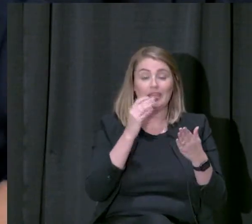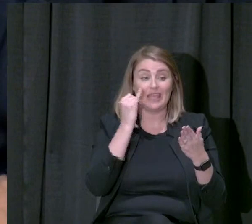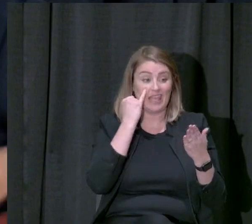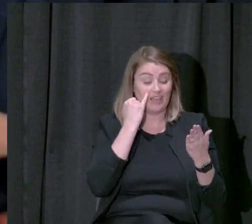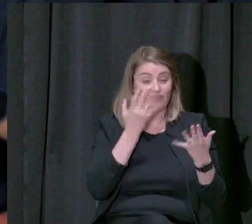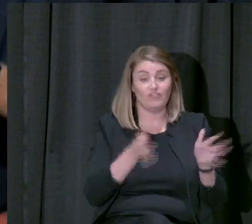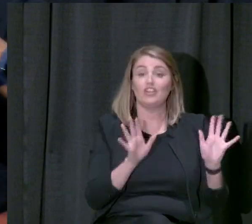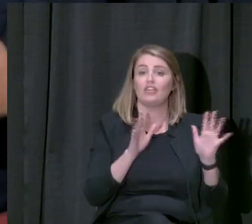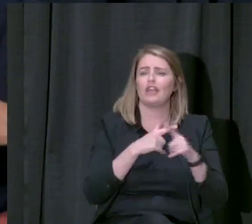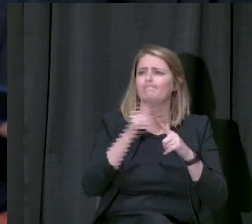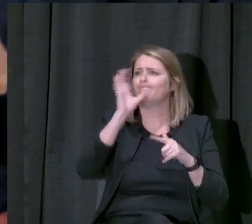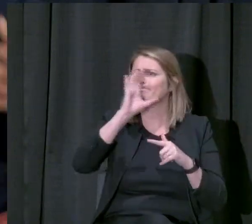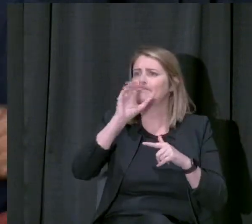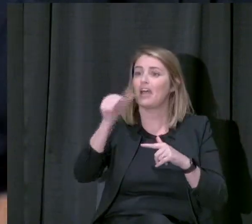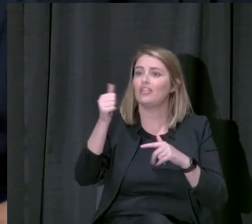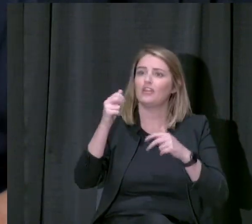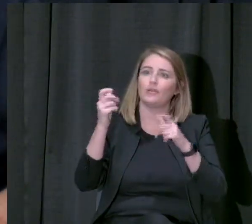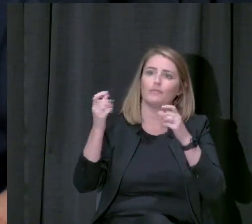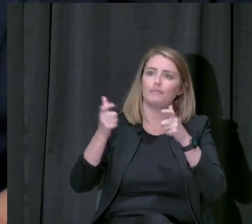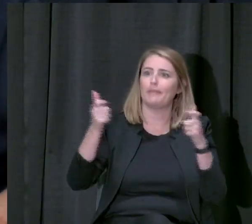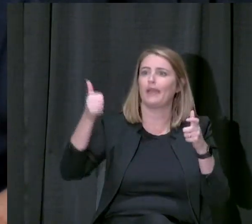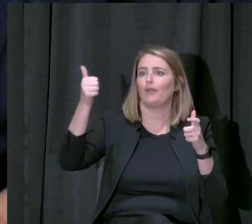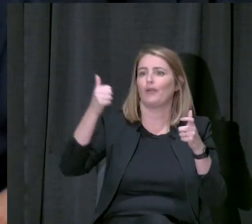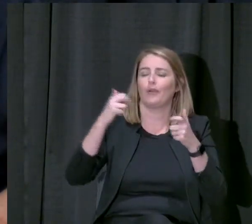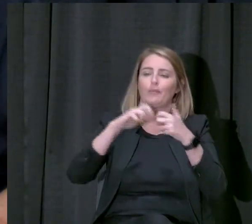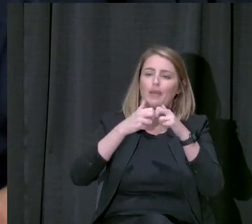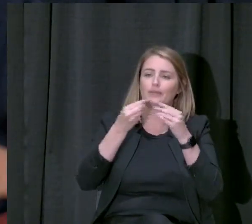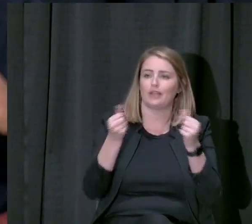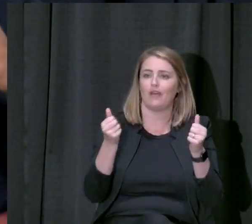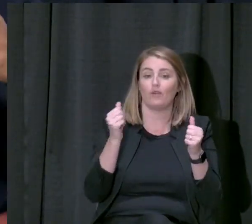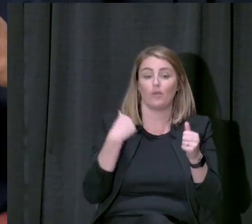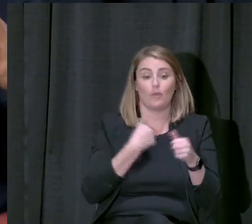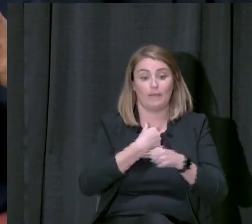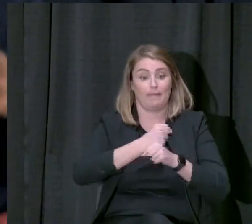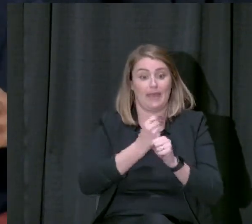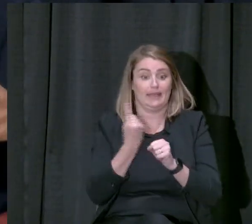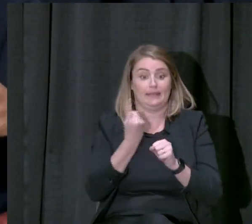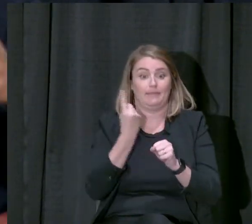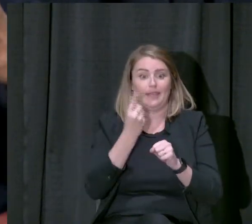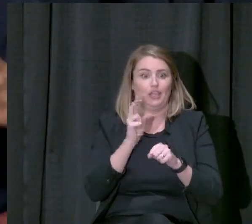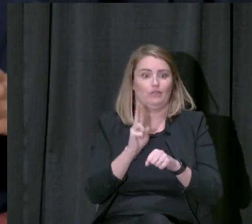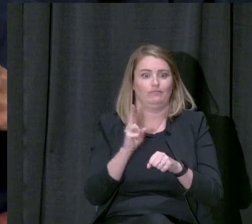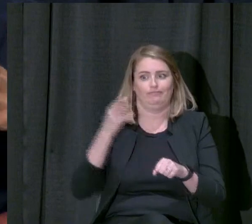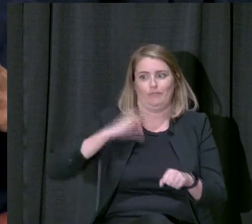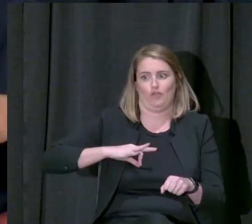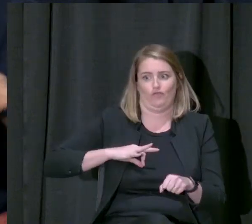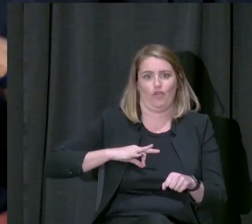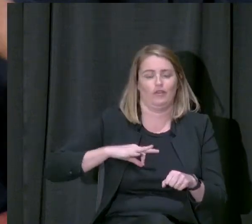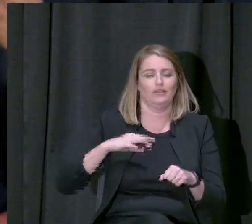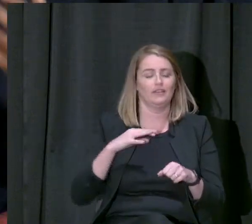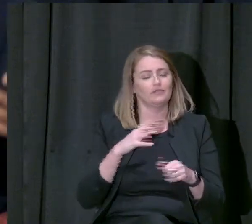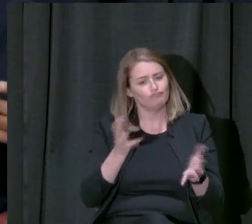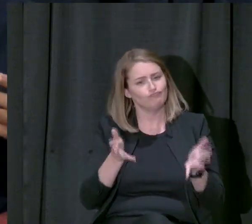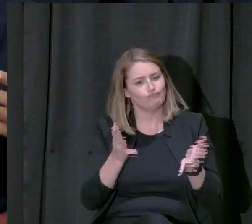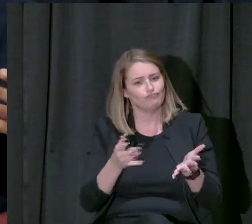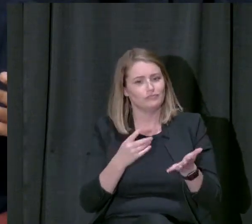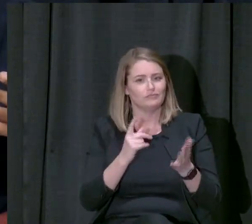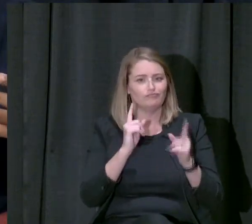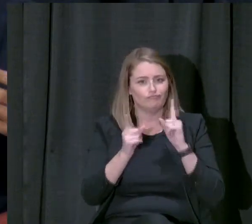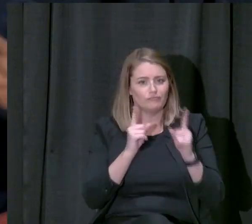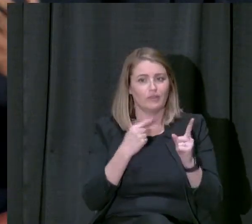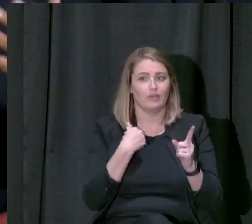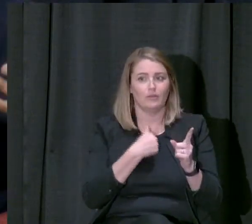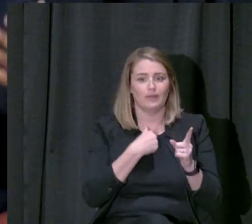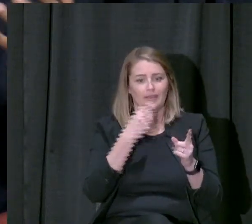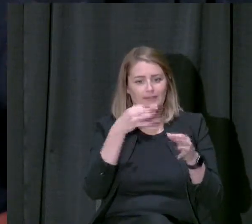or we are able to make something useful and put it out there. And it was, like I said, a 15-minute conversation. We told them what it is to